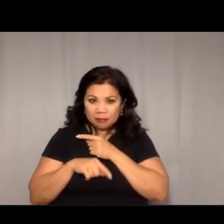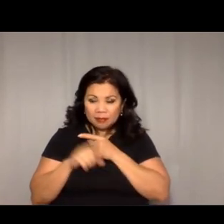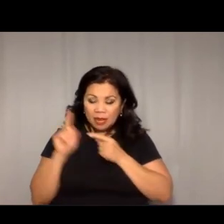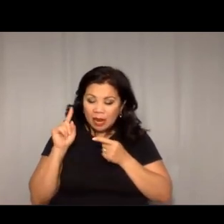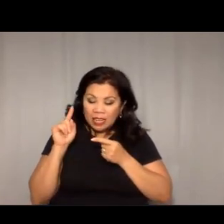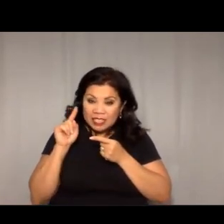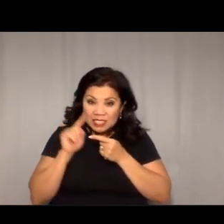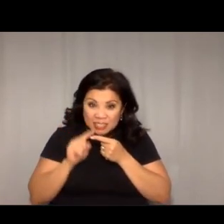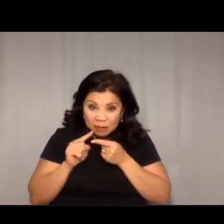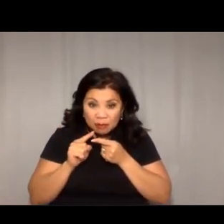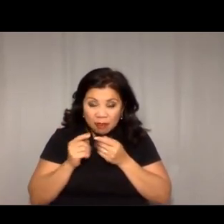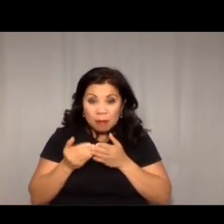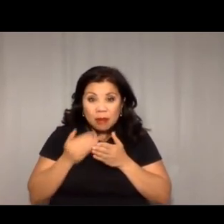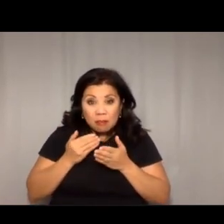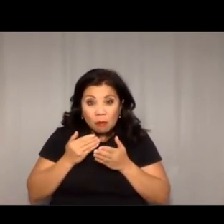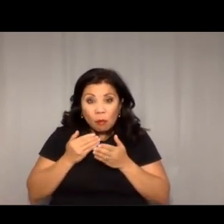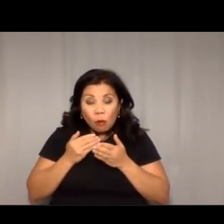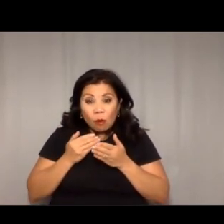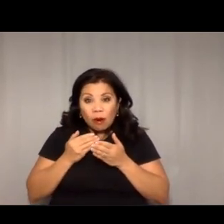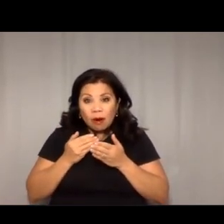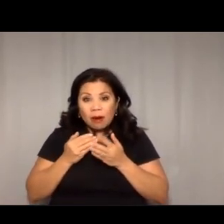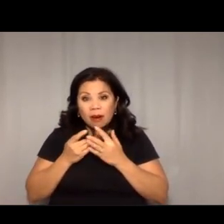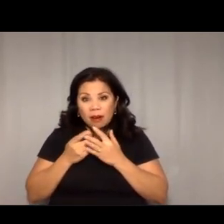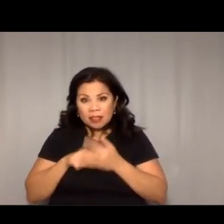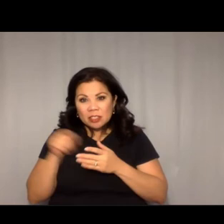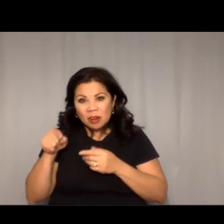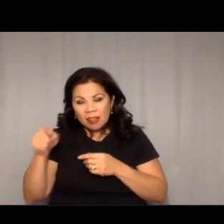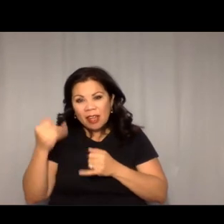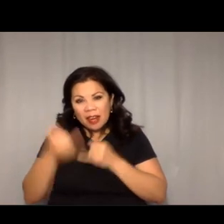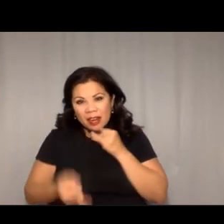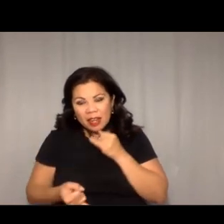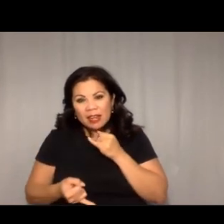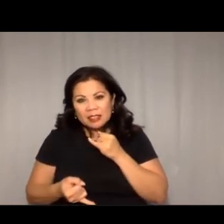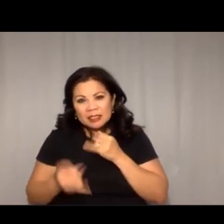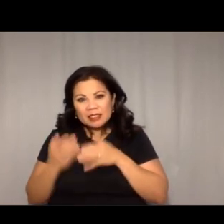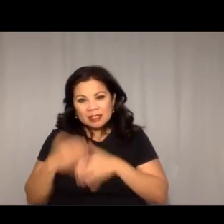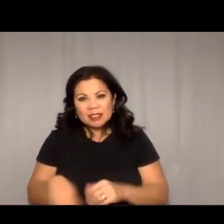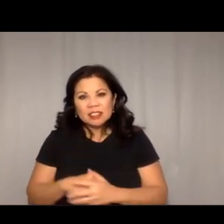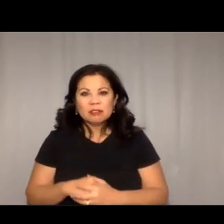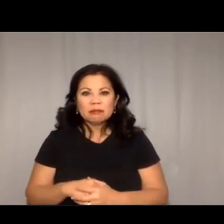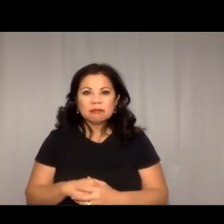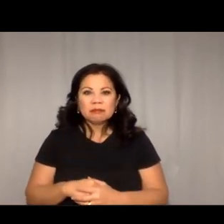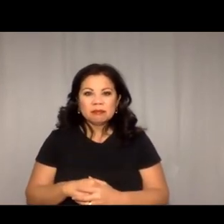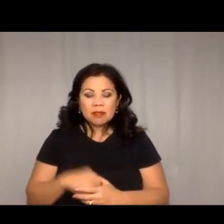simplify before I even get to that point, because look, cancel those sevens out, here's my 1/2.